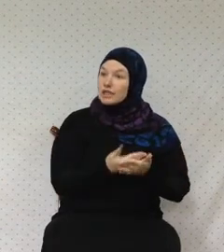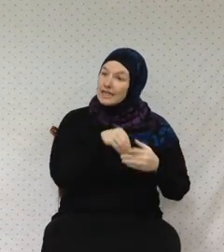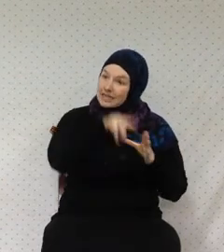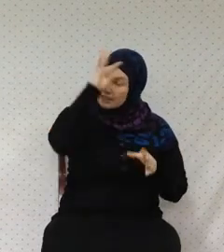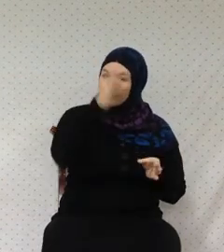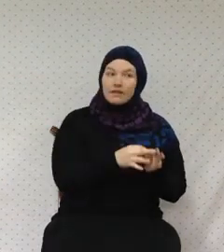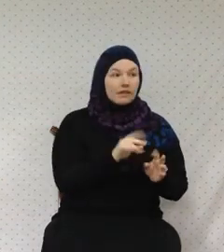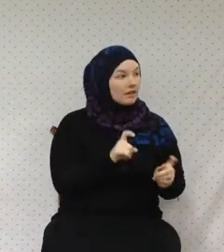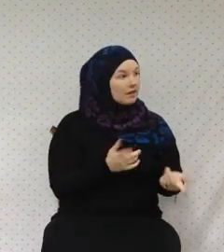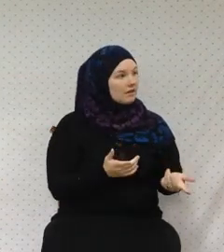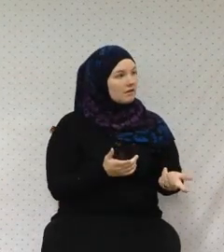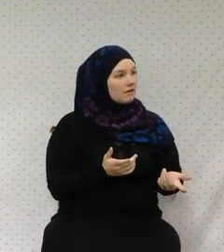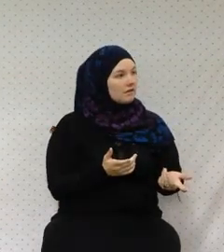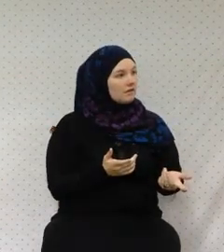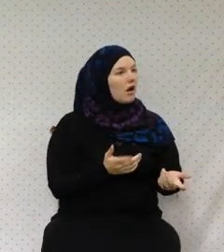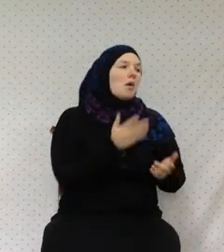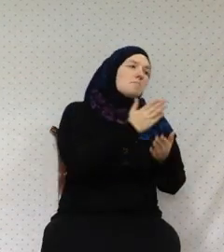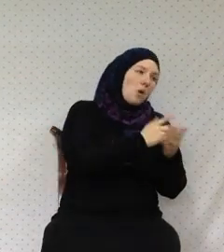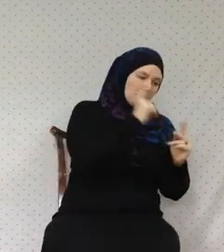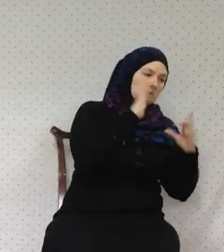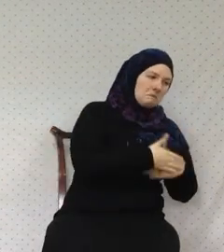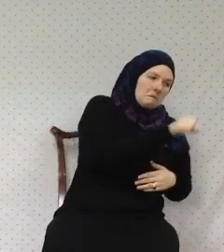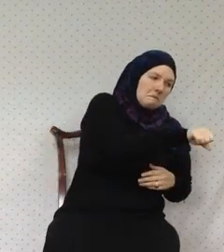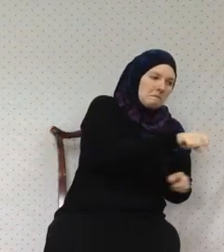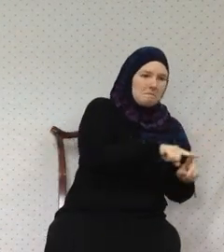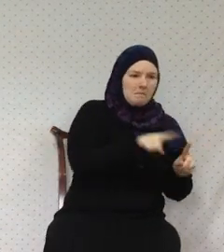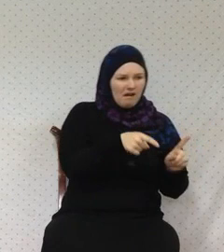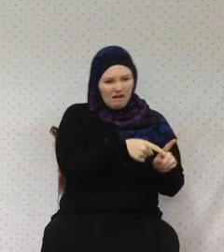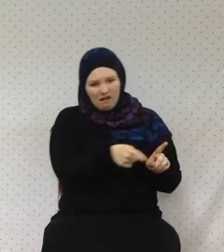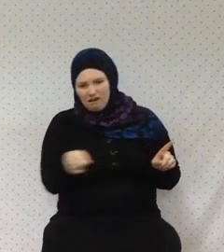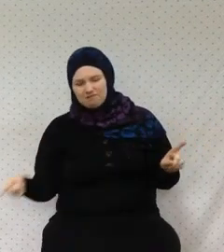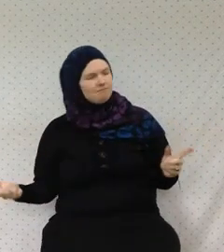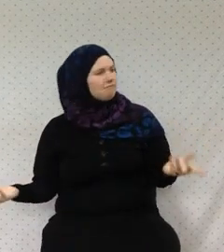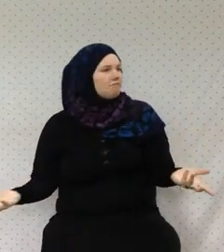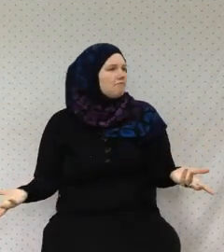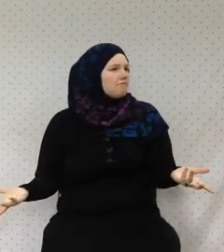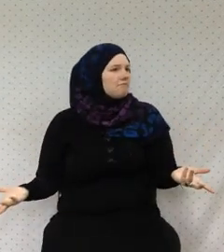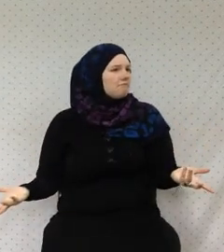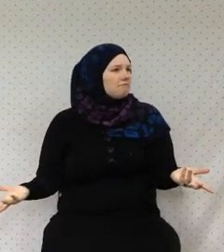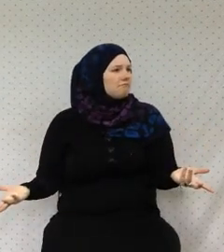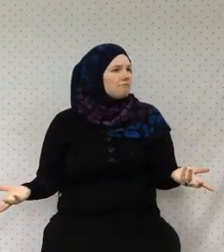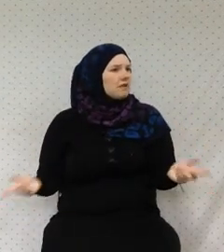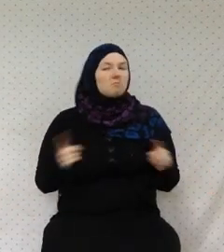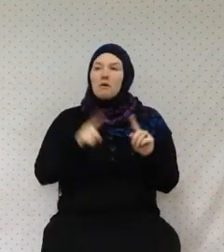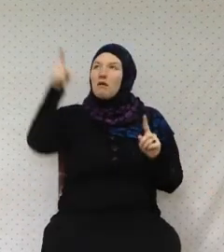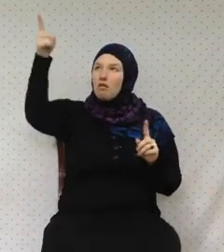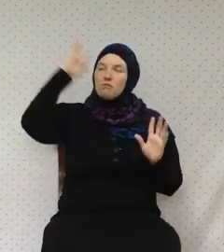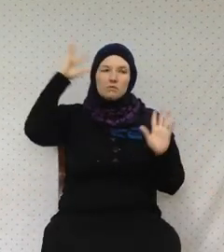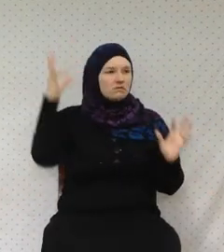in his faith? Partially, yes. And then it's up to Allah. It's up to